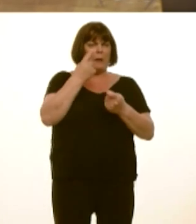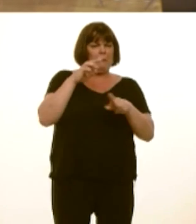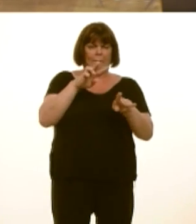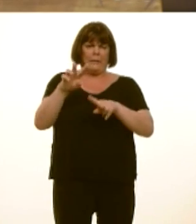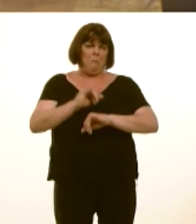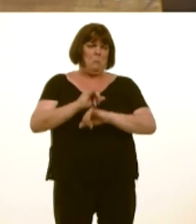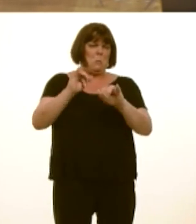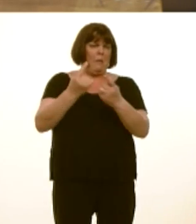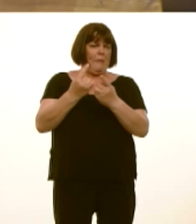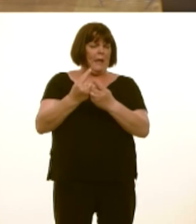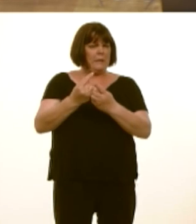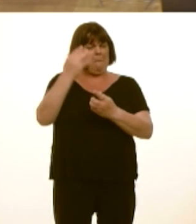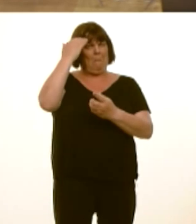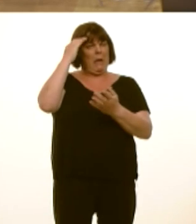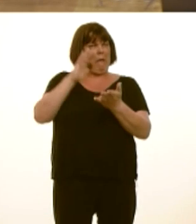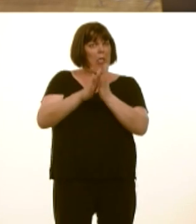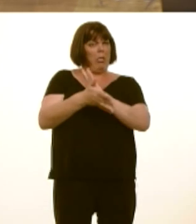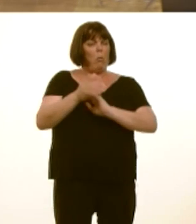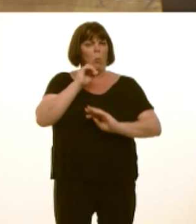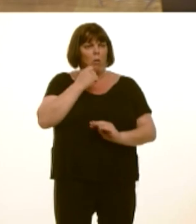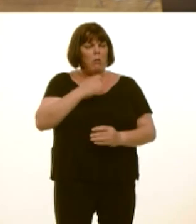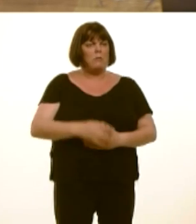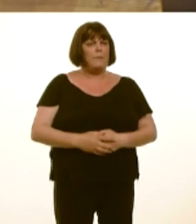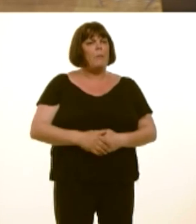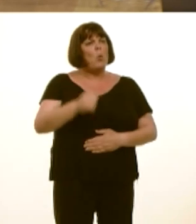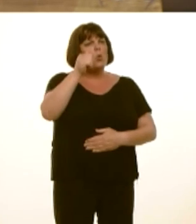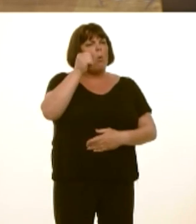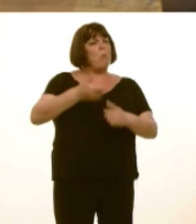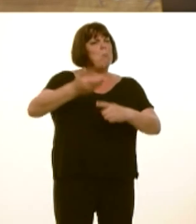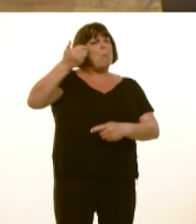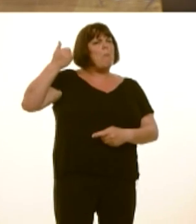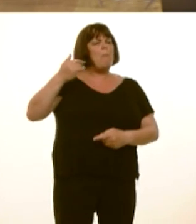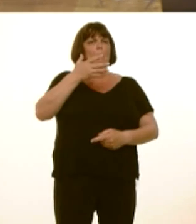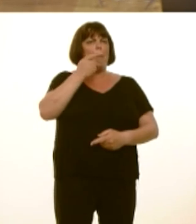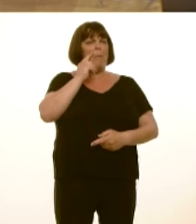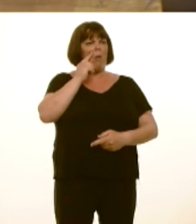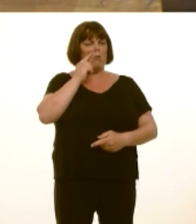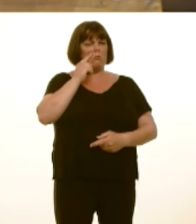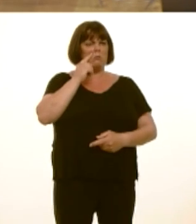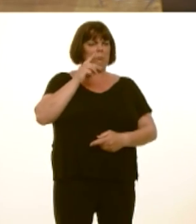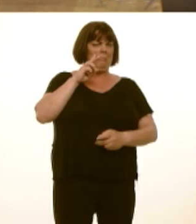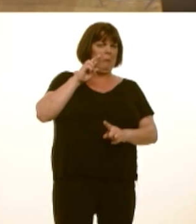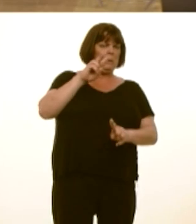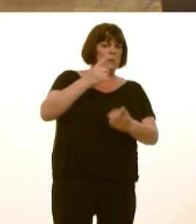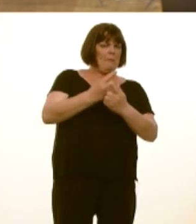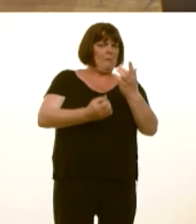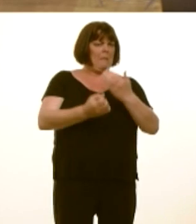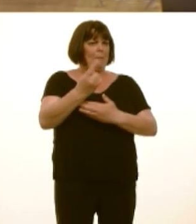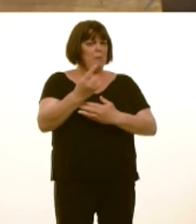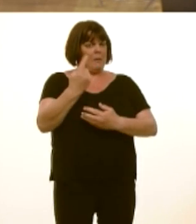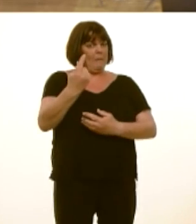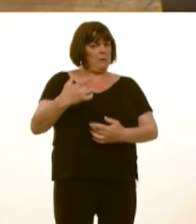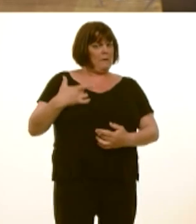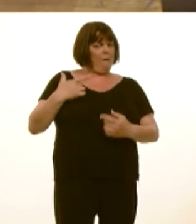of course, that there are examples in history where people have survived events like this and